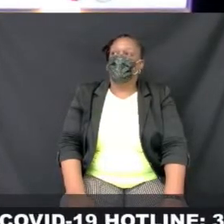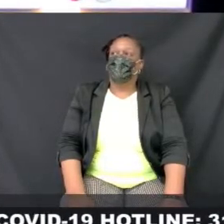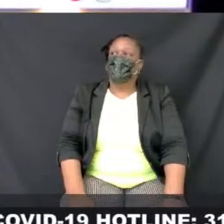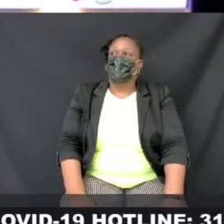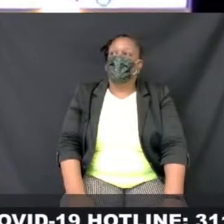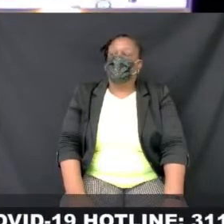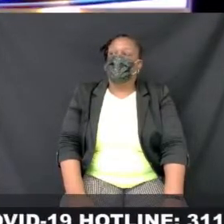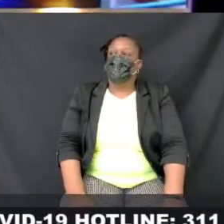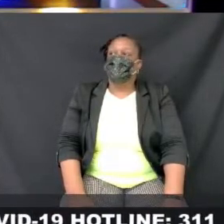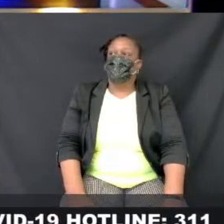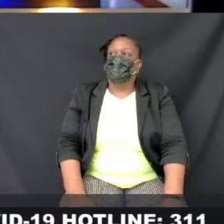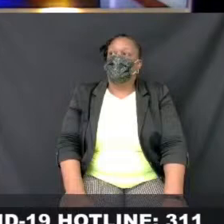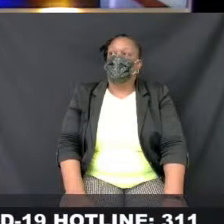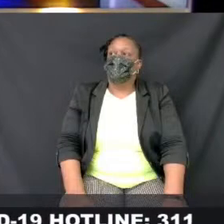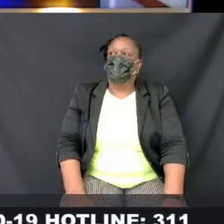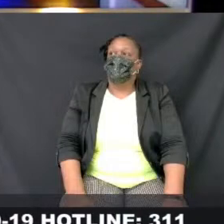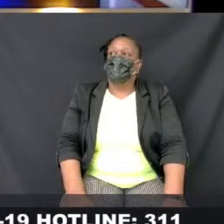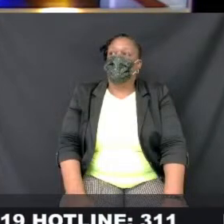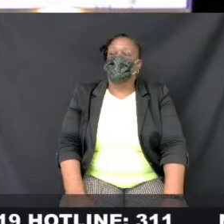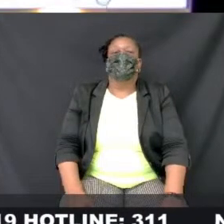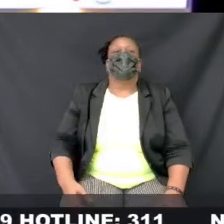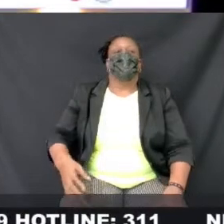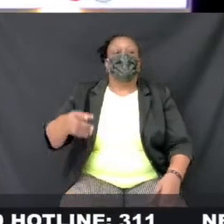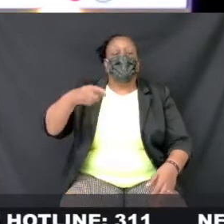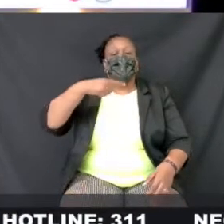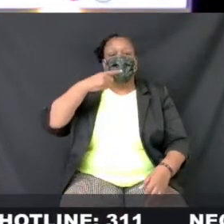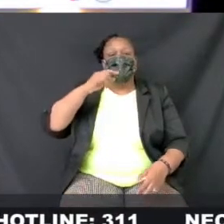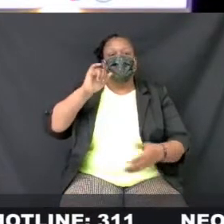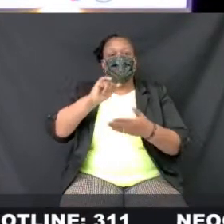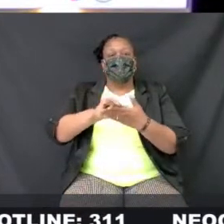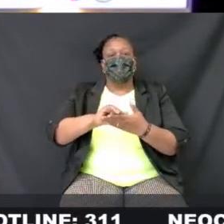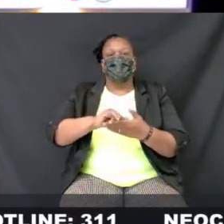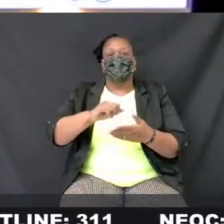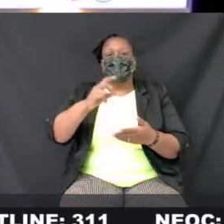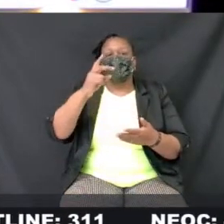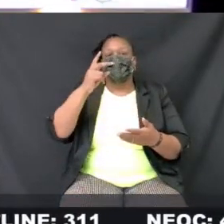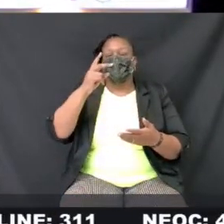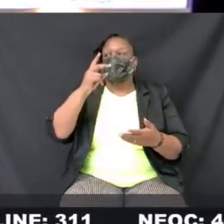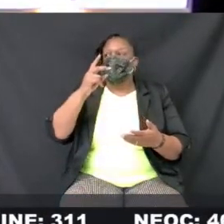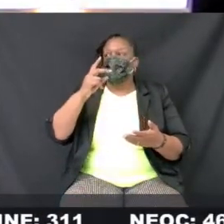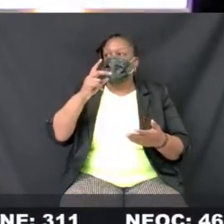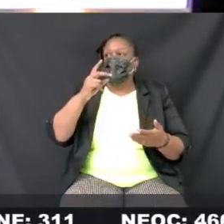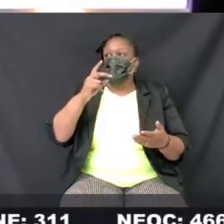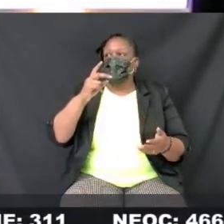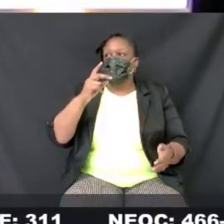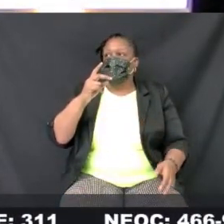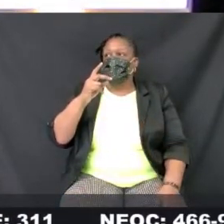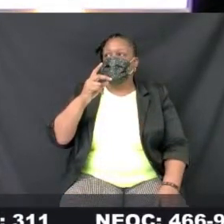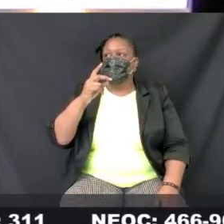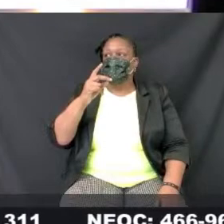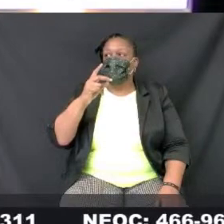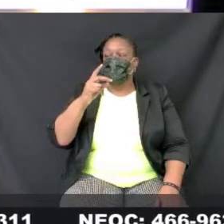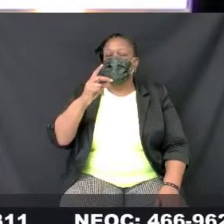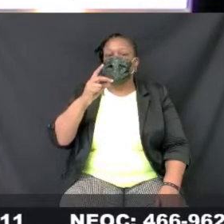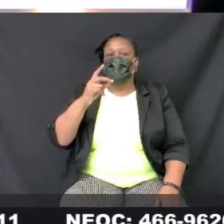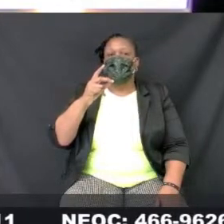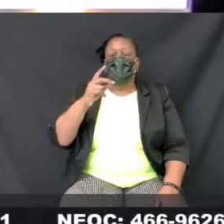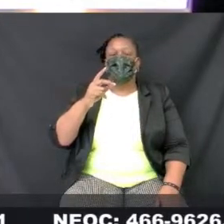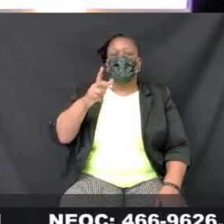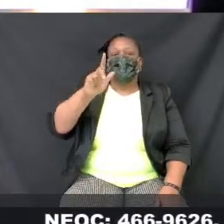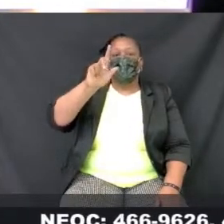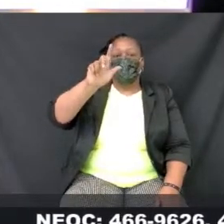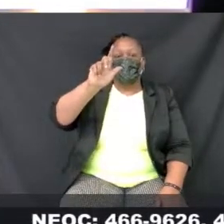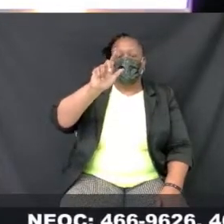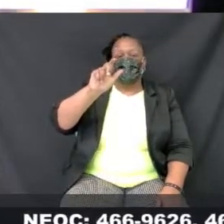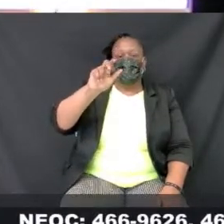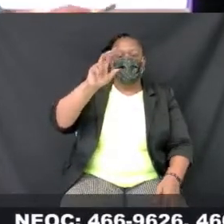Lambda and Omicron variants. Did we have the Delta variant in St. Kitts and